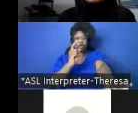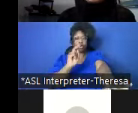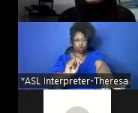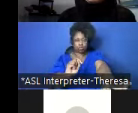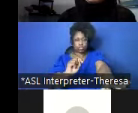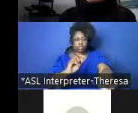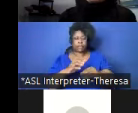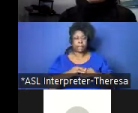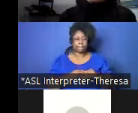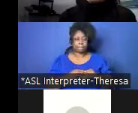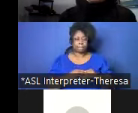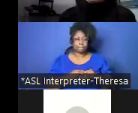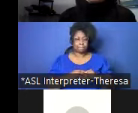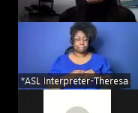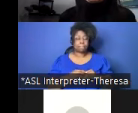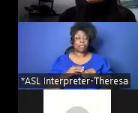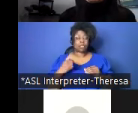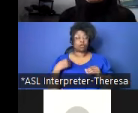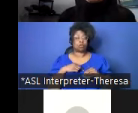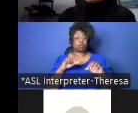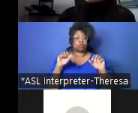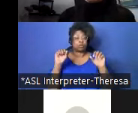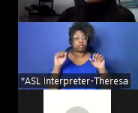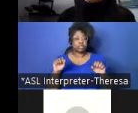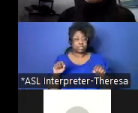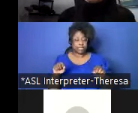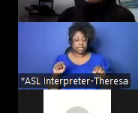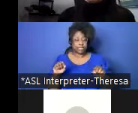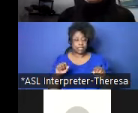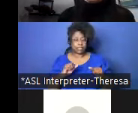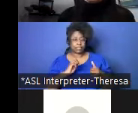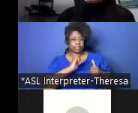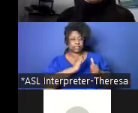the opportunity to incorporate additional